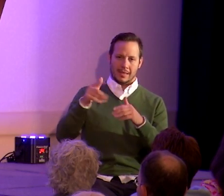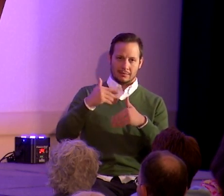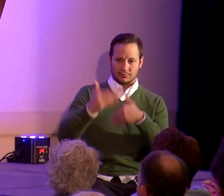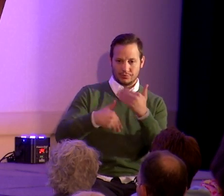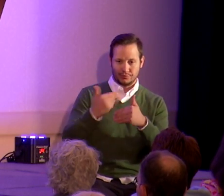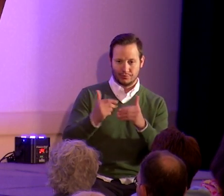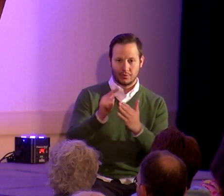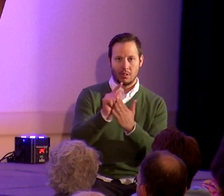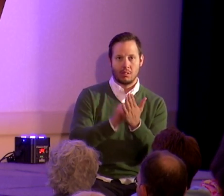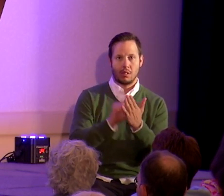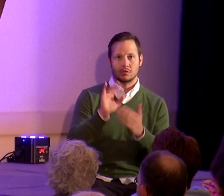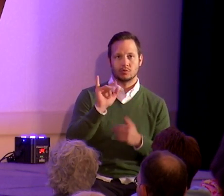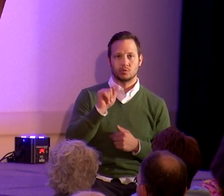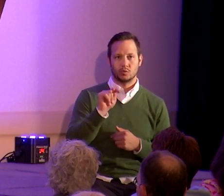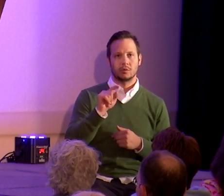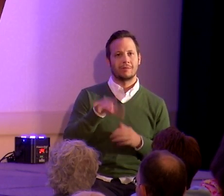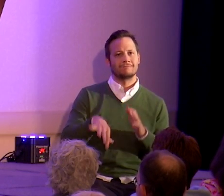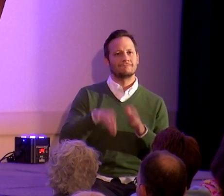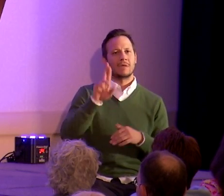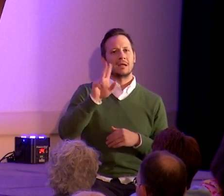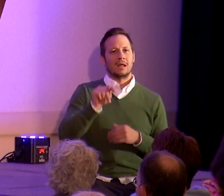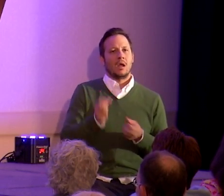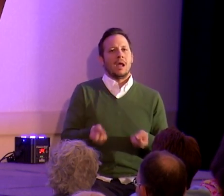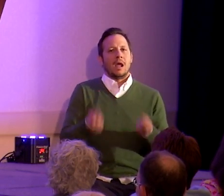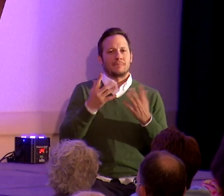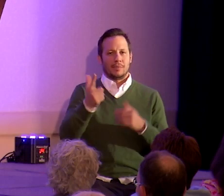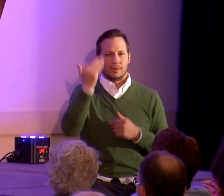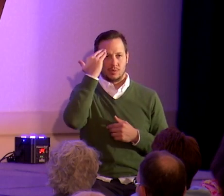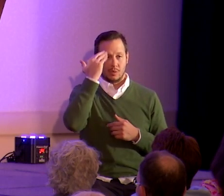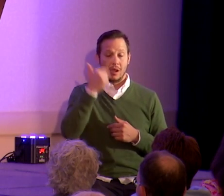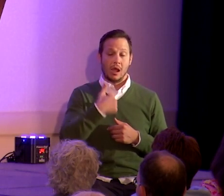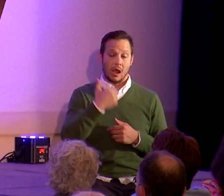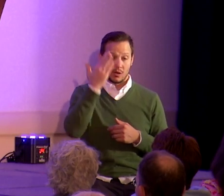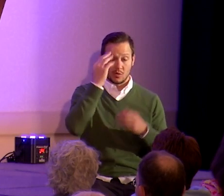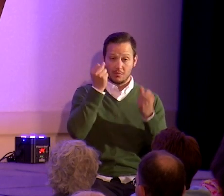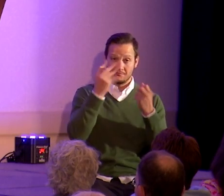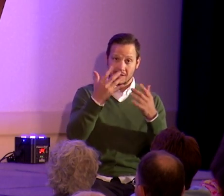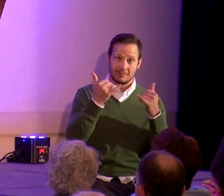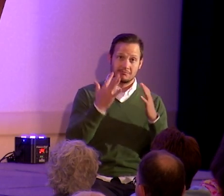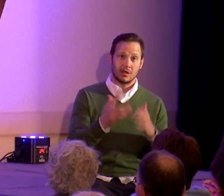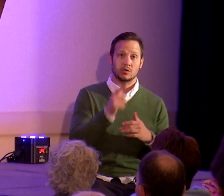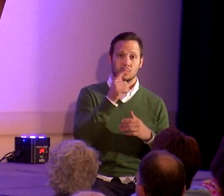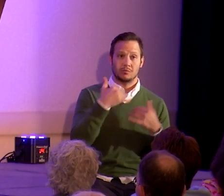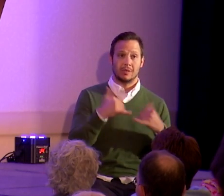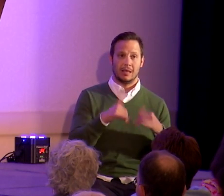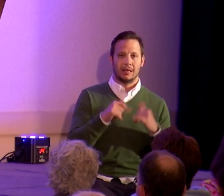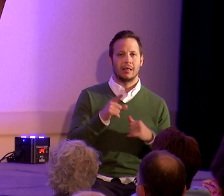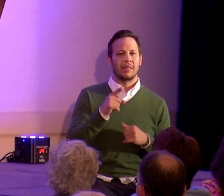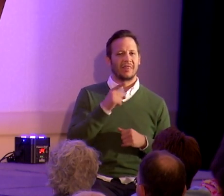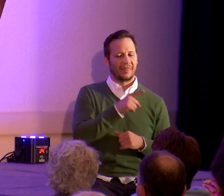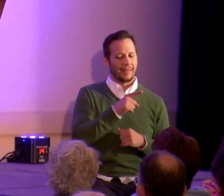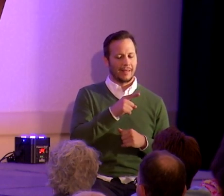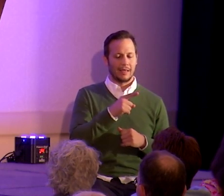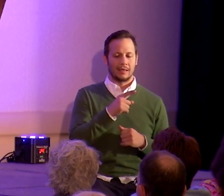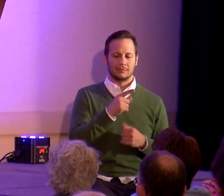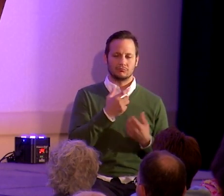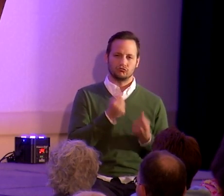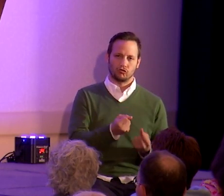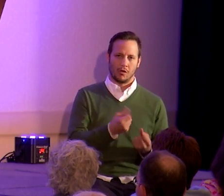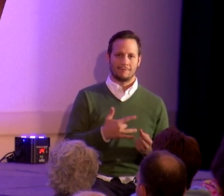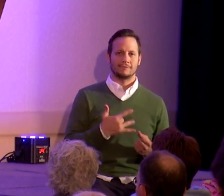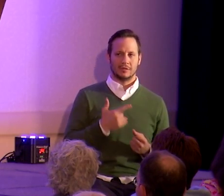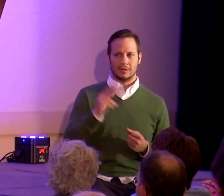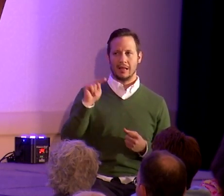find out just how much the NFL knew and when it knew it. Because I know a lot of players who play are absolutely convinced the NFL knew that a long time before